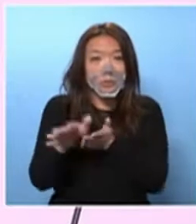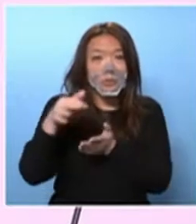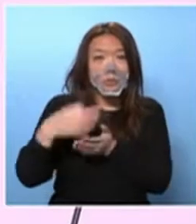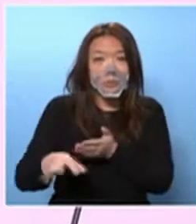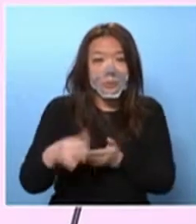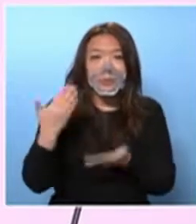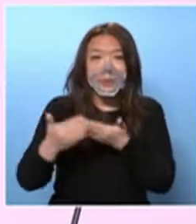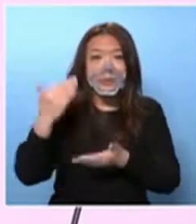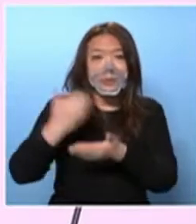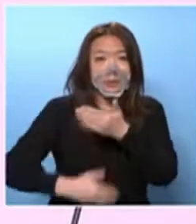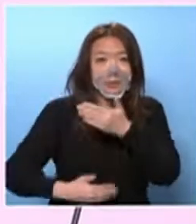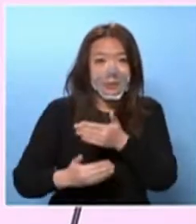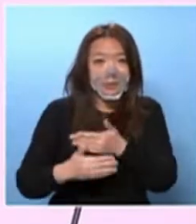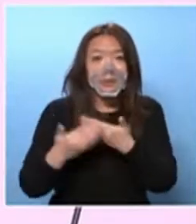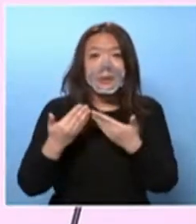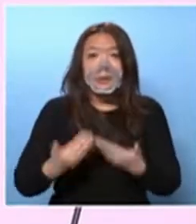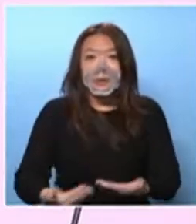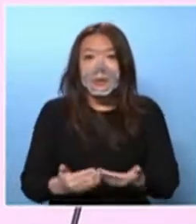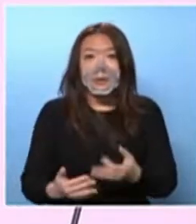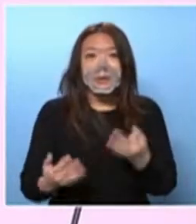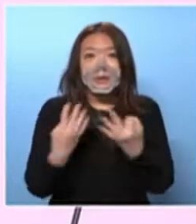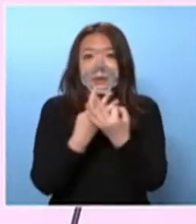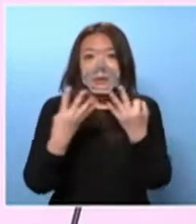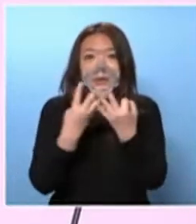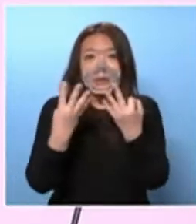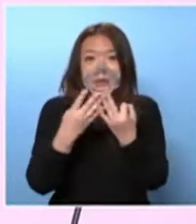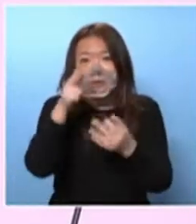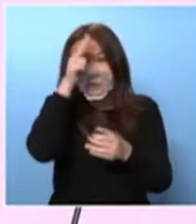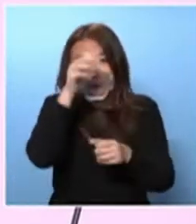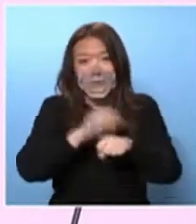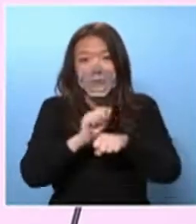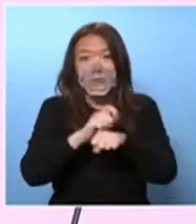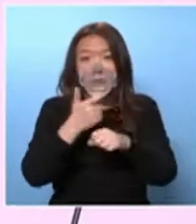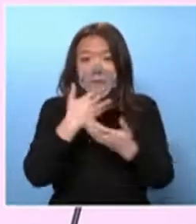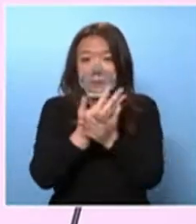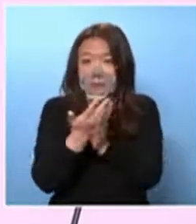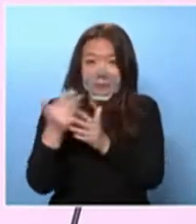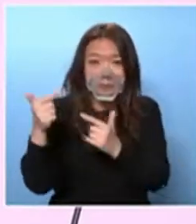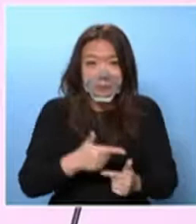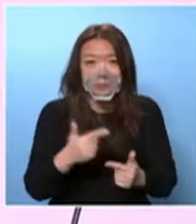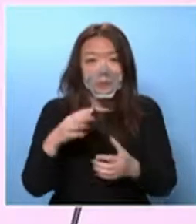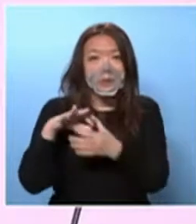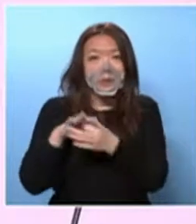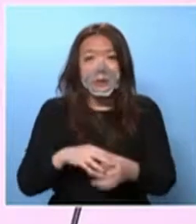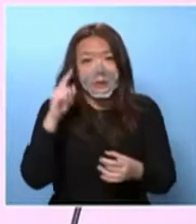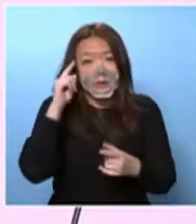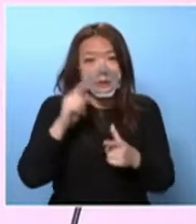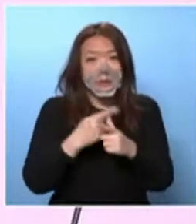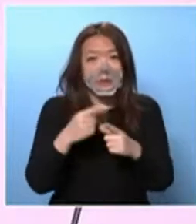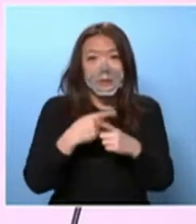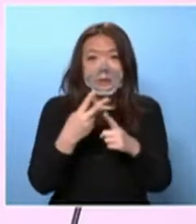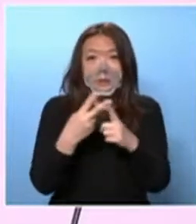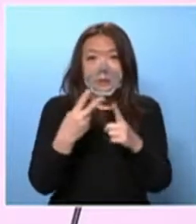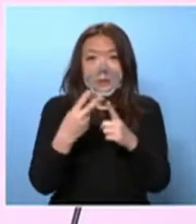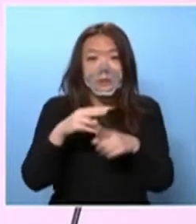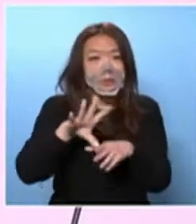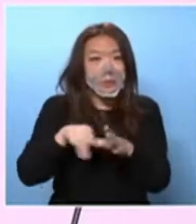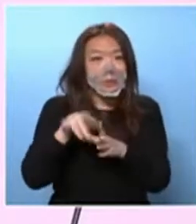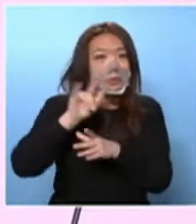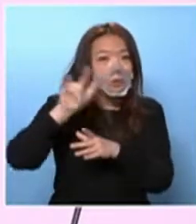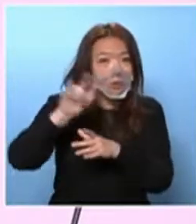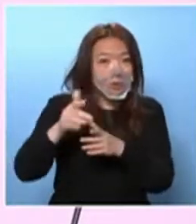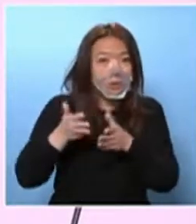Extending the waivers or concessions of the existing 34 groups of government fees and charges for 12 months starting from